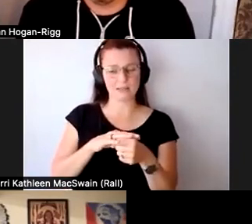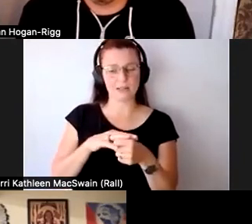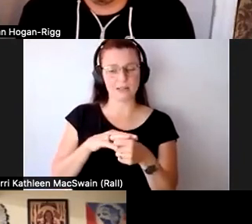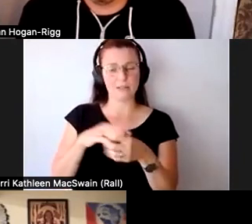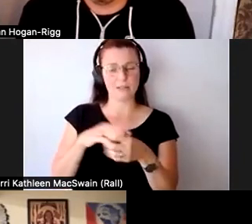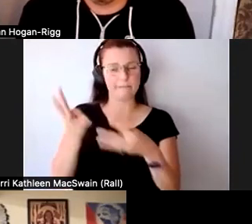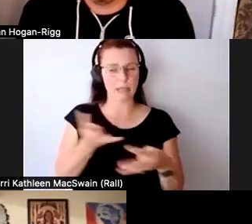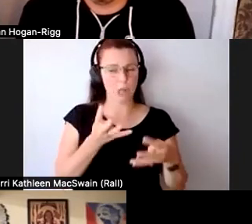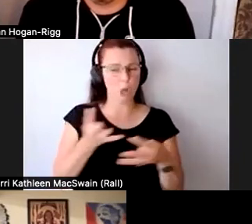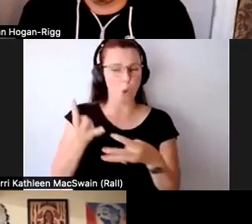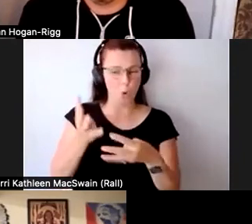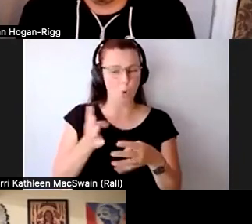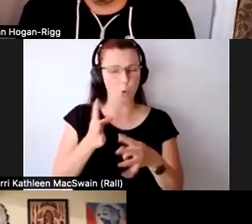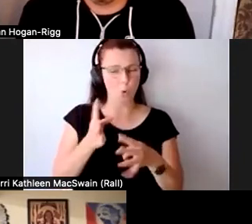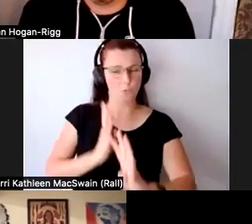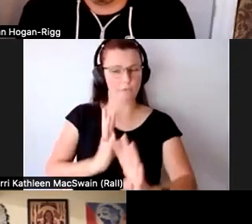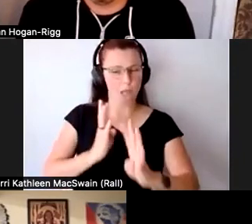Matt.